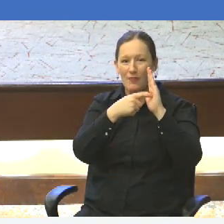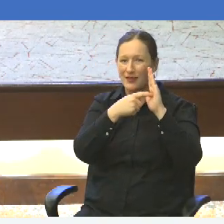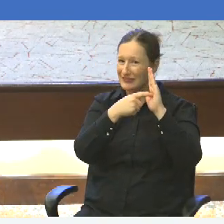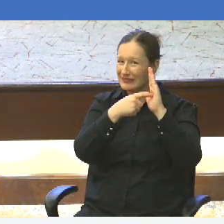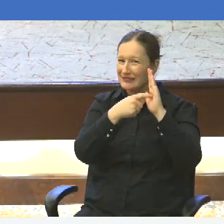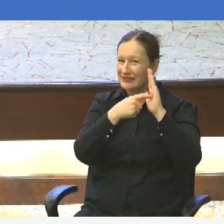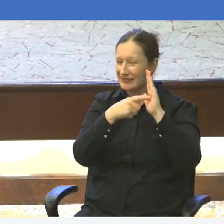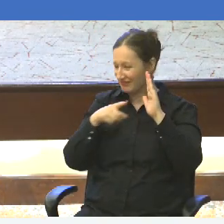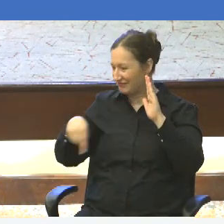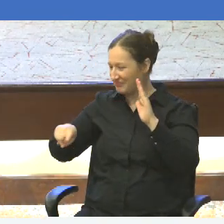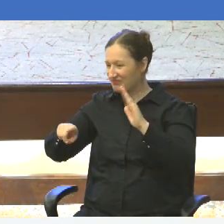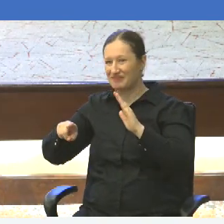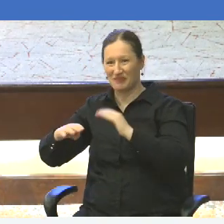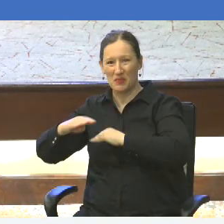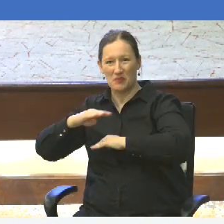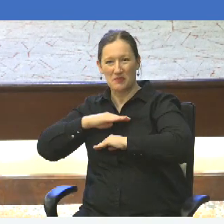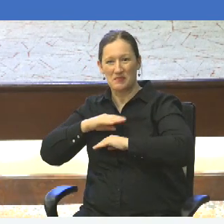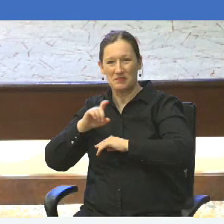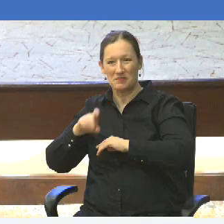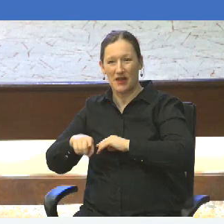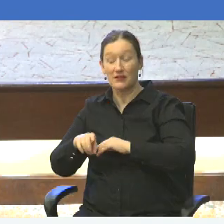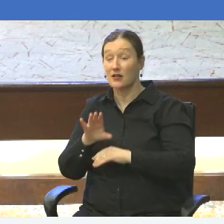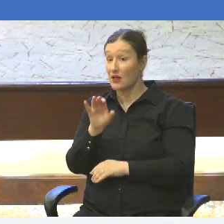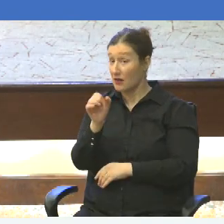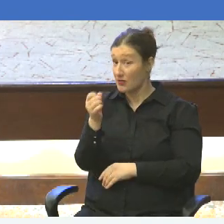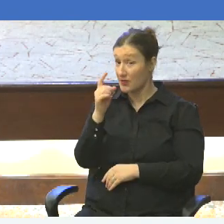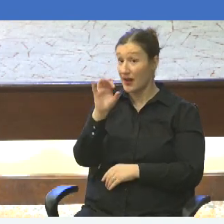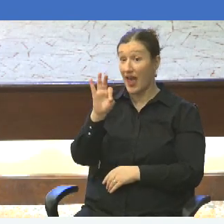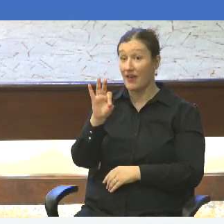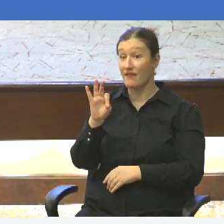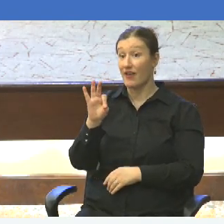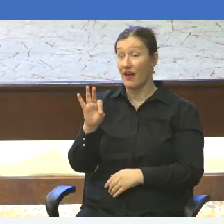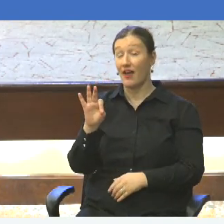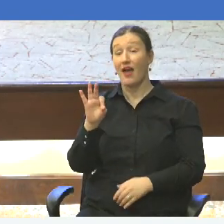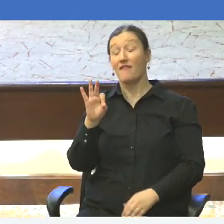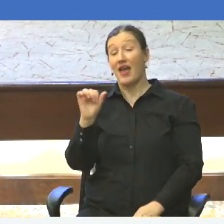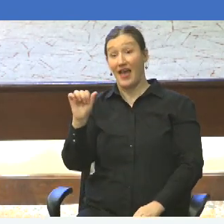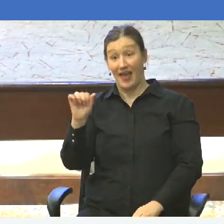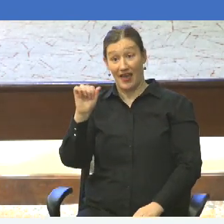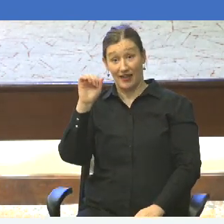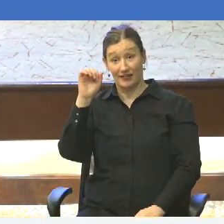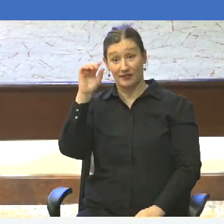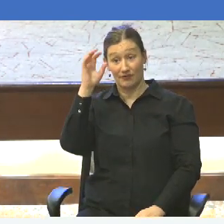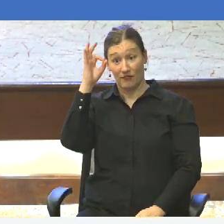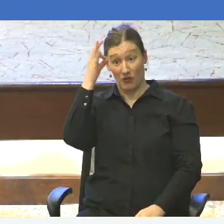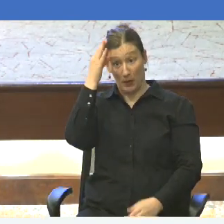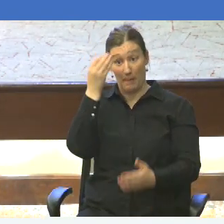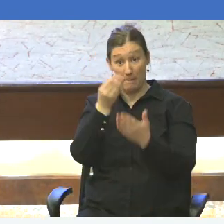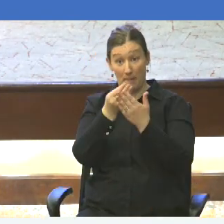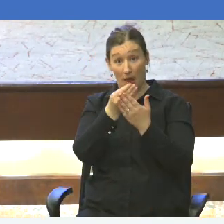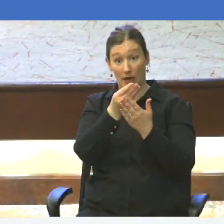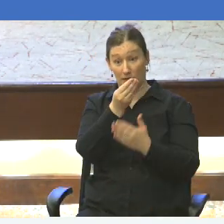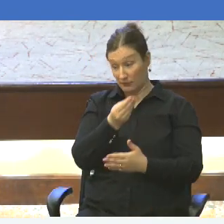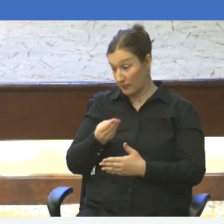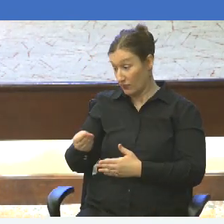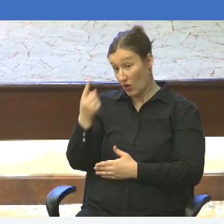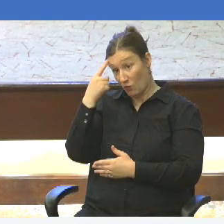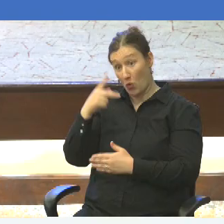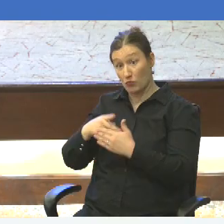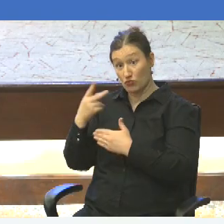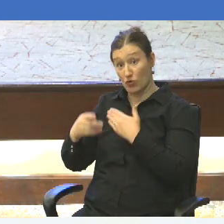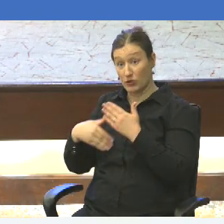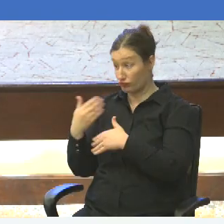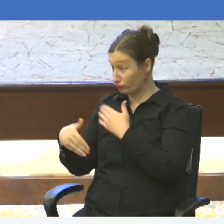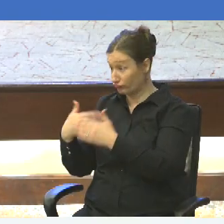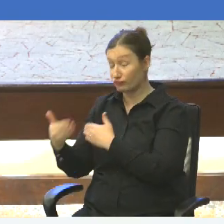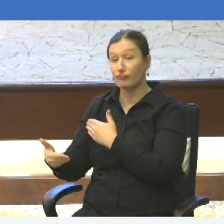if you taketh the FAA's money for grant projects, you taketh that money with their conditions, and their conditions are very long